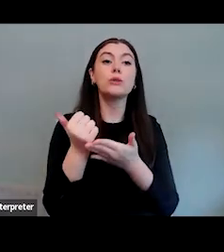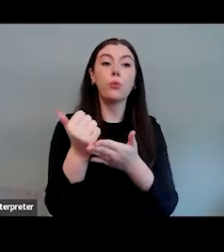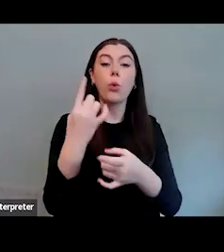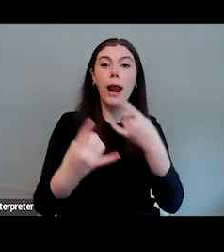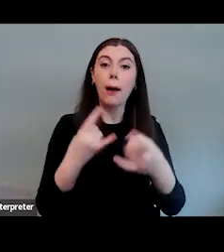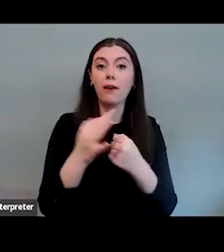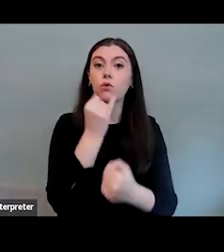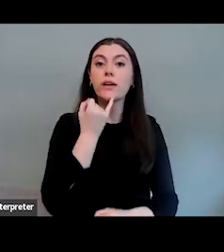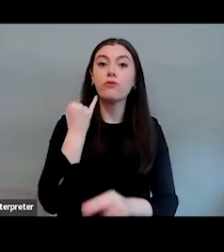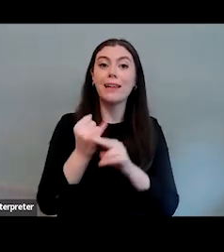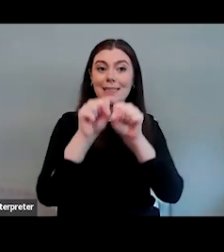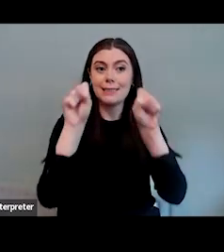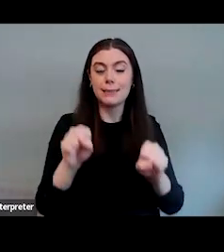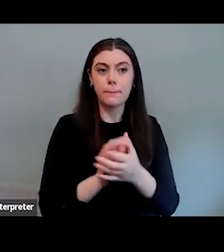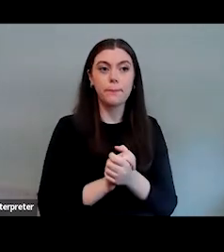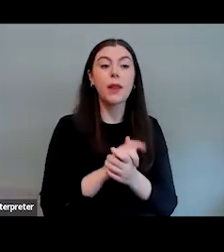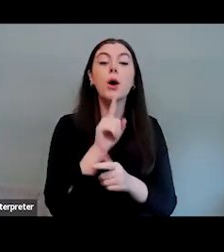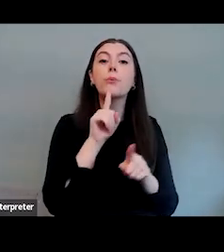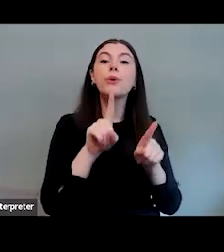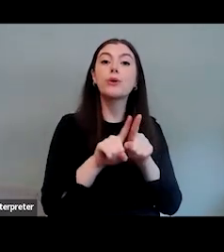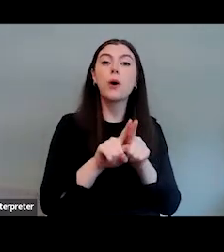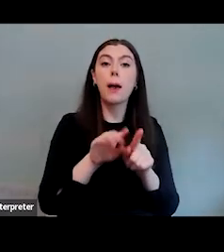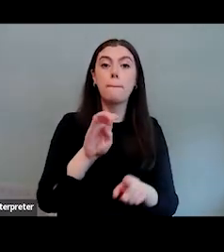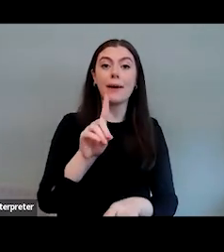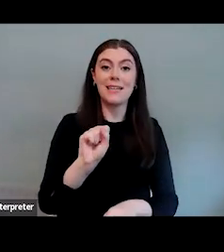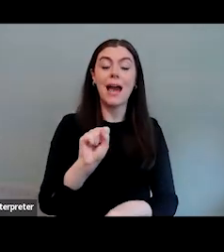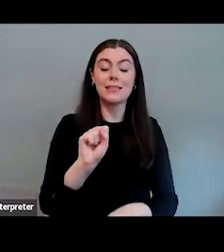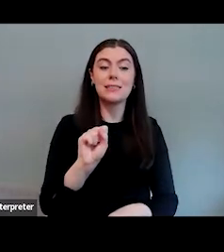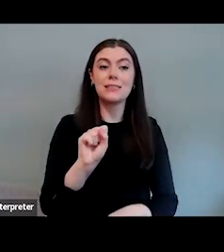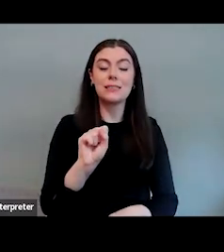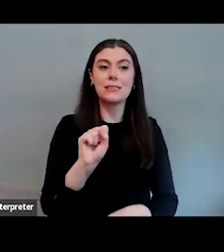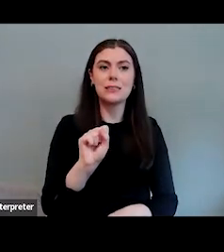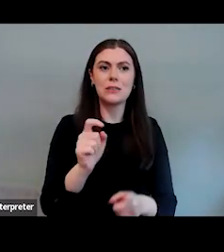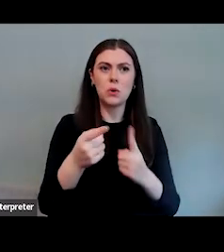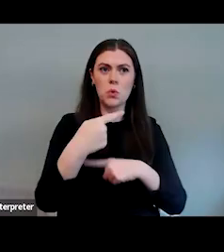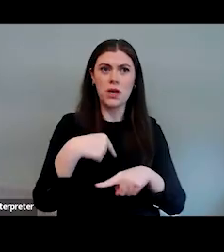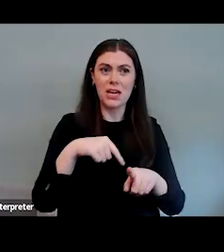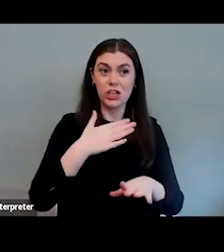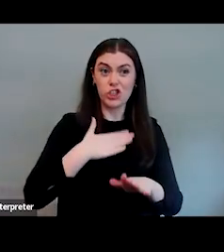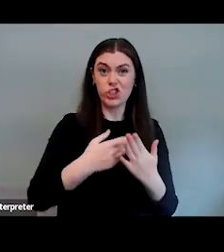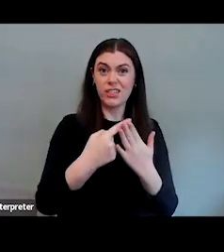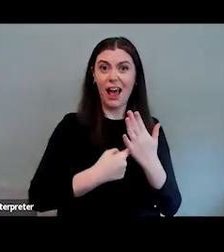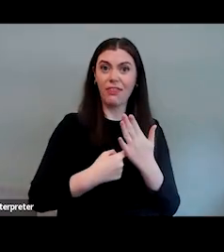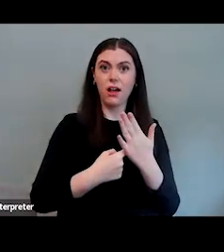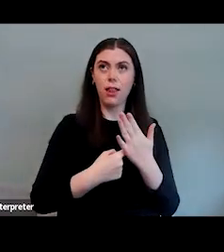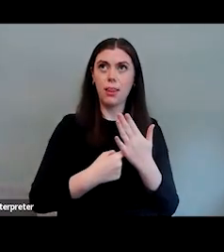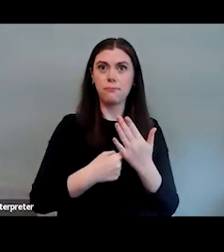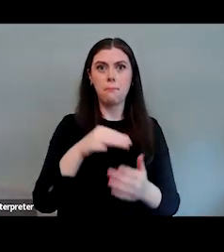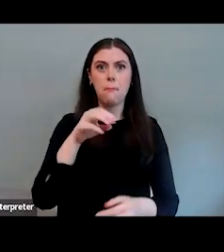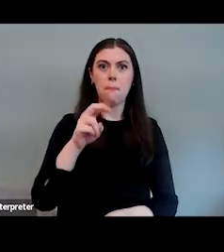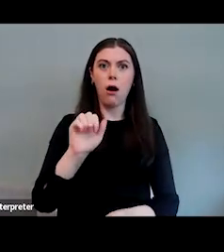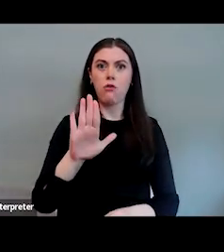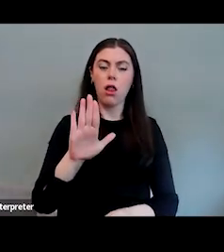system. But also, BDS is not just an ethical, moral duty based